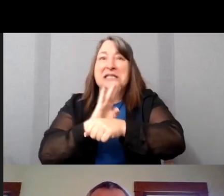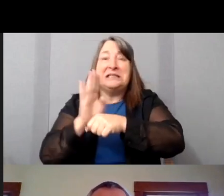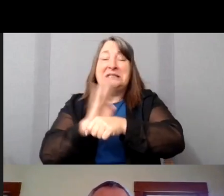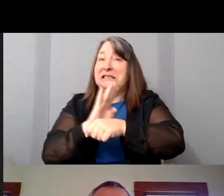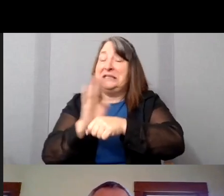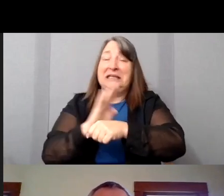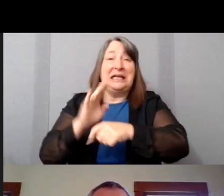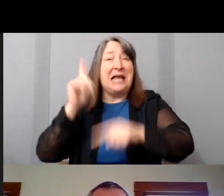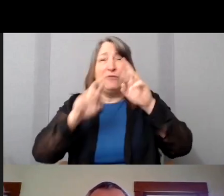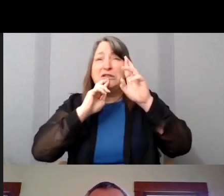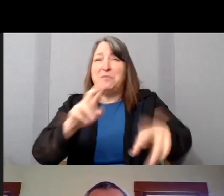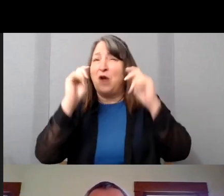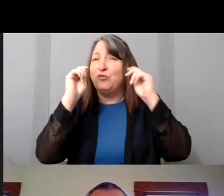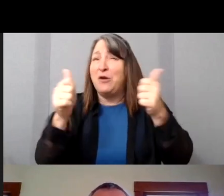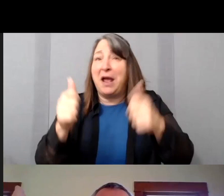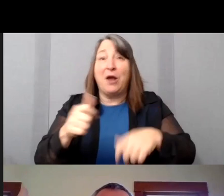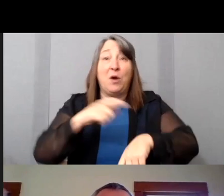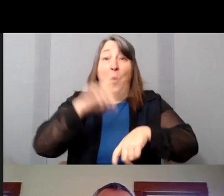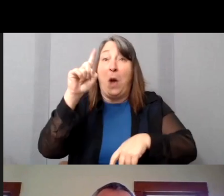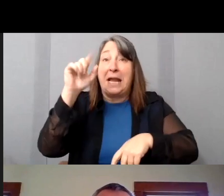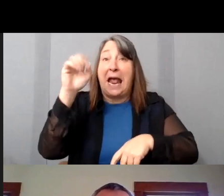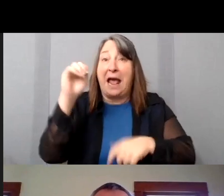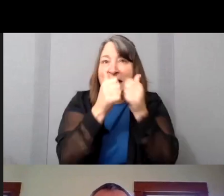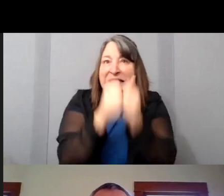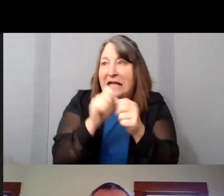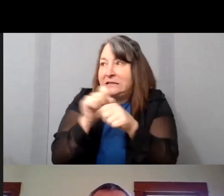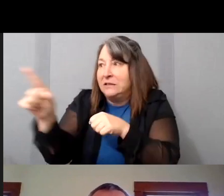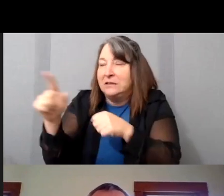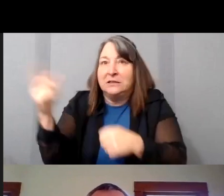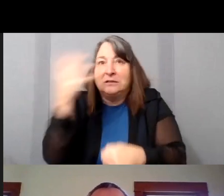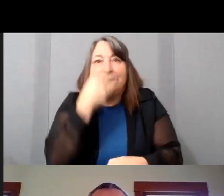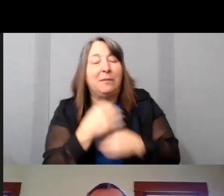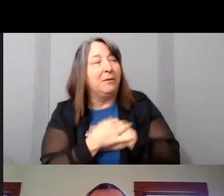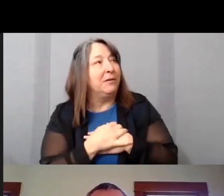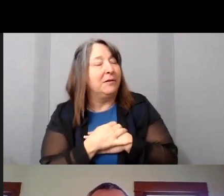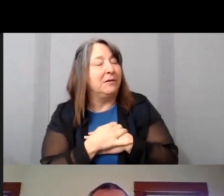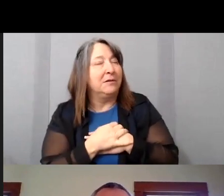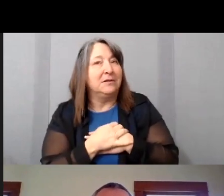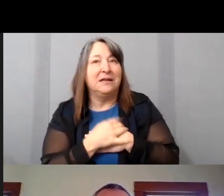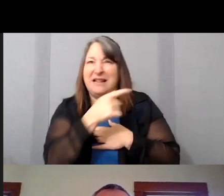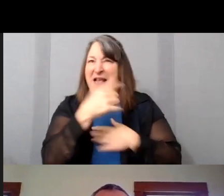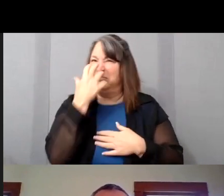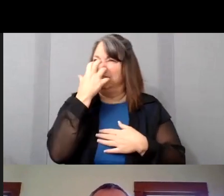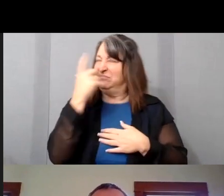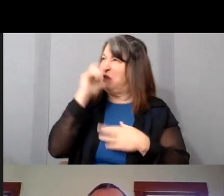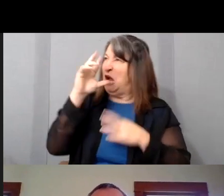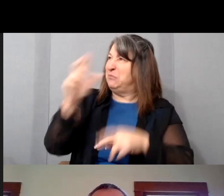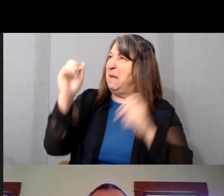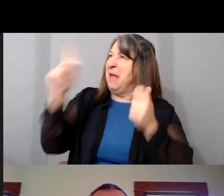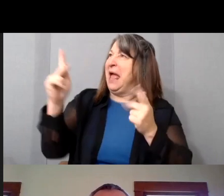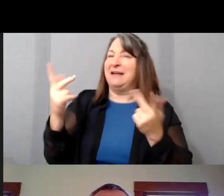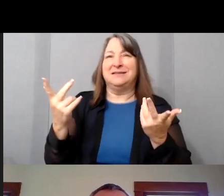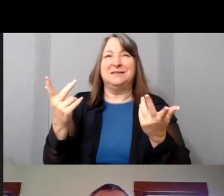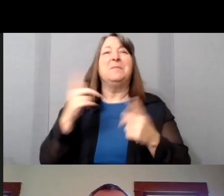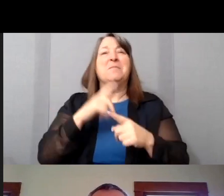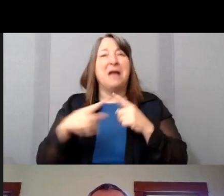when something's on their mind and you're asleep. But if you're not responding to those messages as promptly as you can, you're going to be sending a